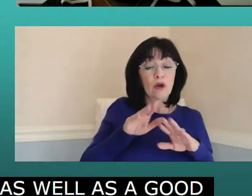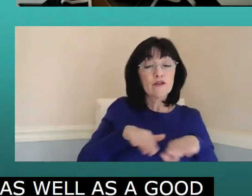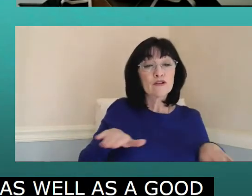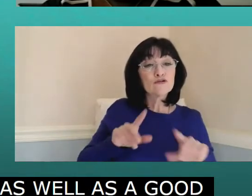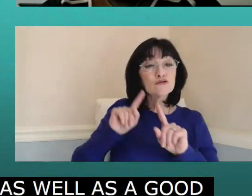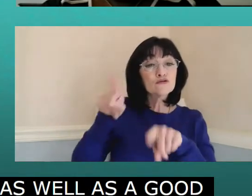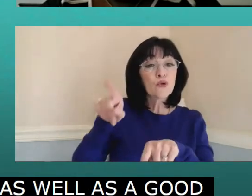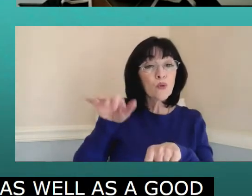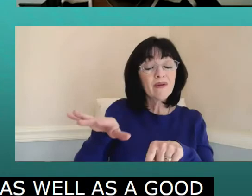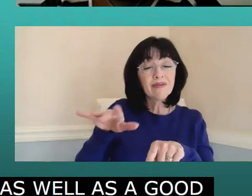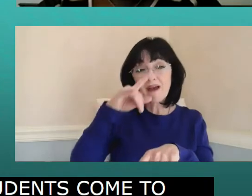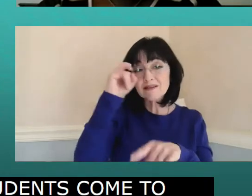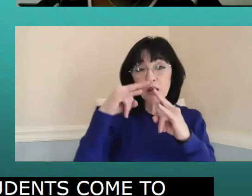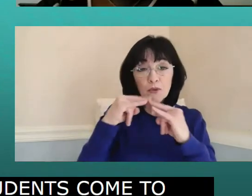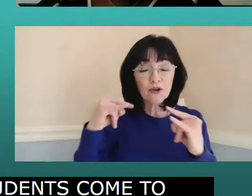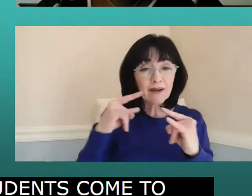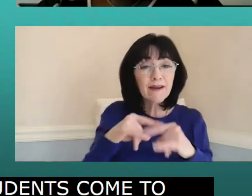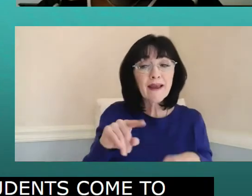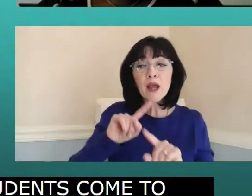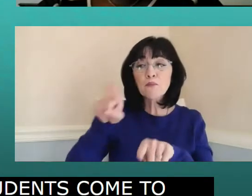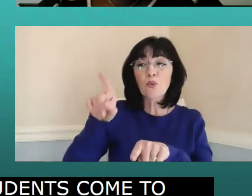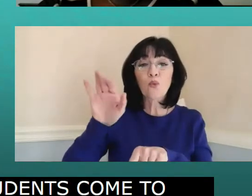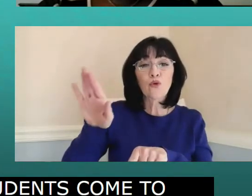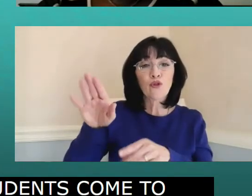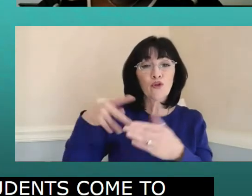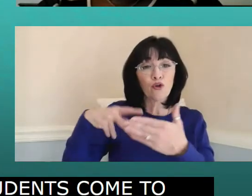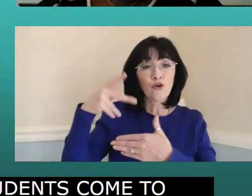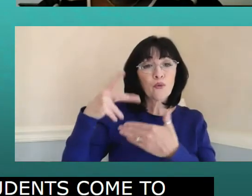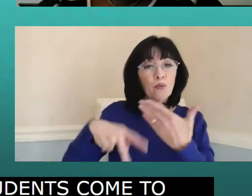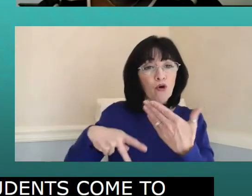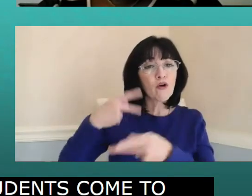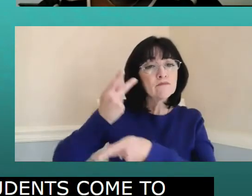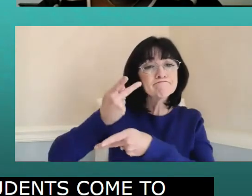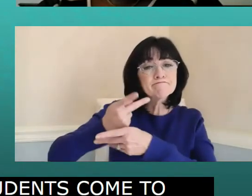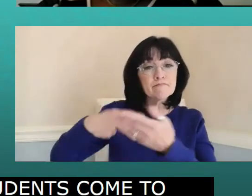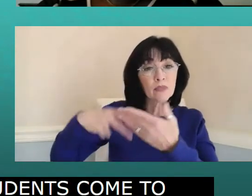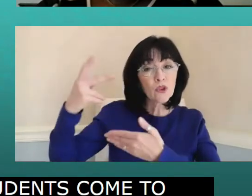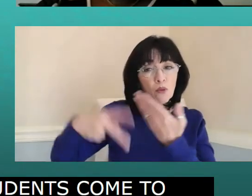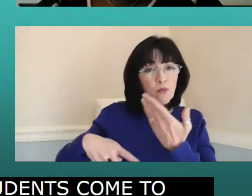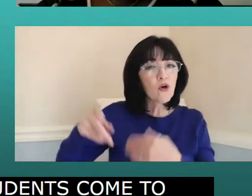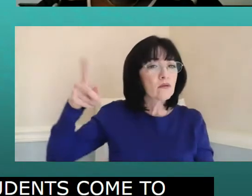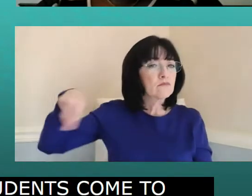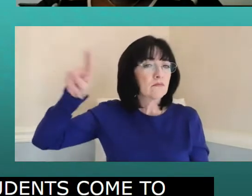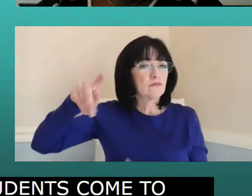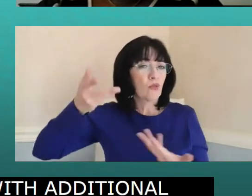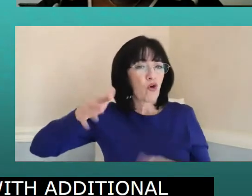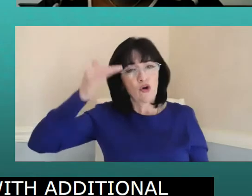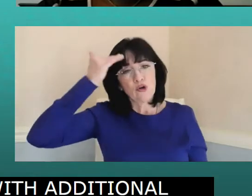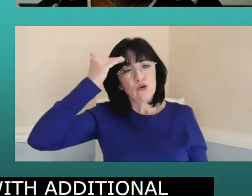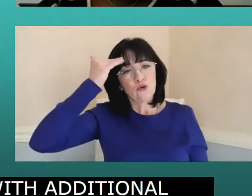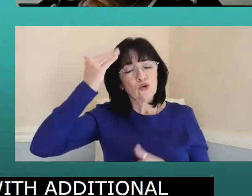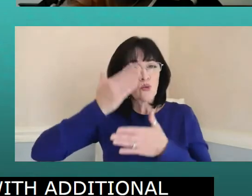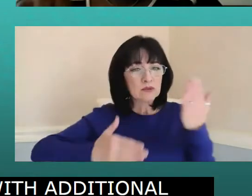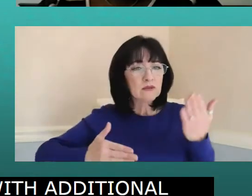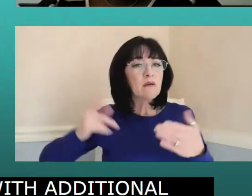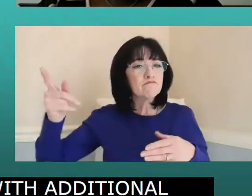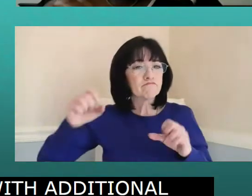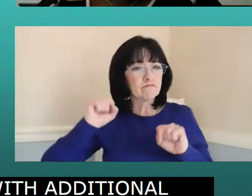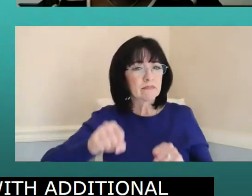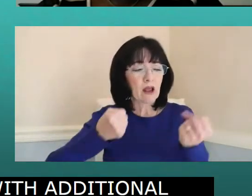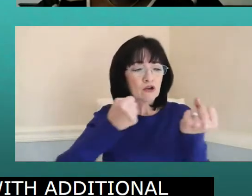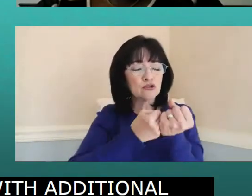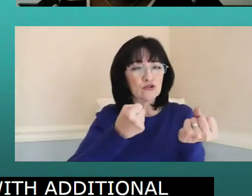able to provide them with additional support and facilitate learning, whether they're in a school program